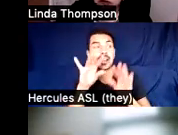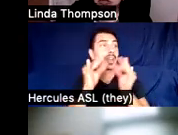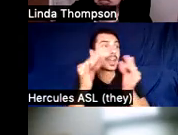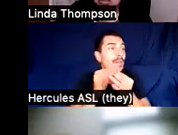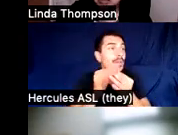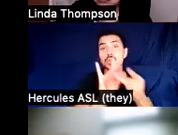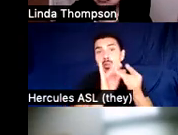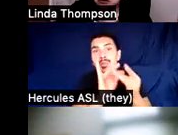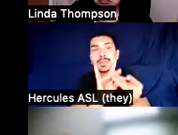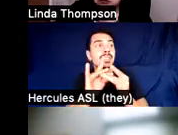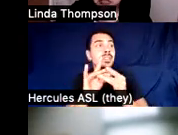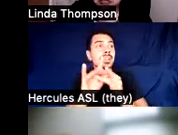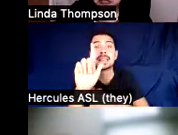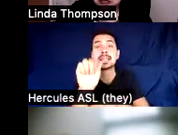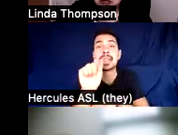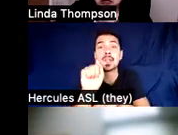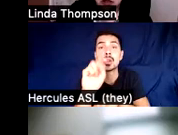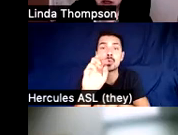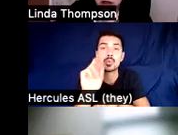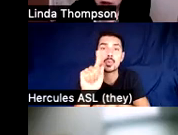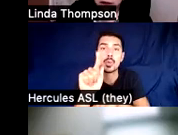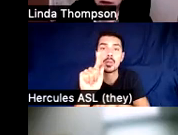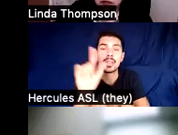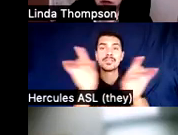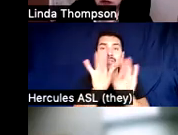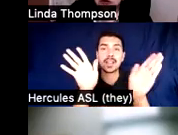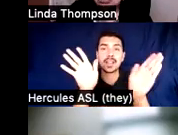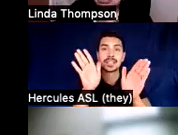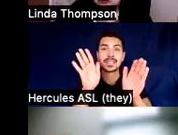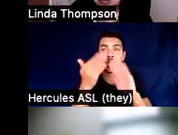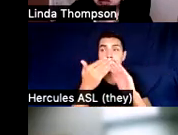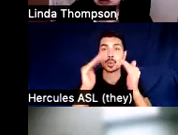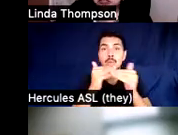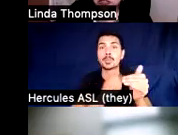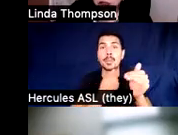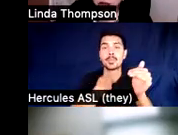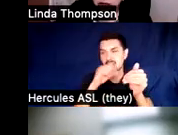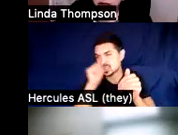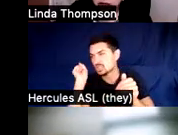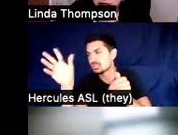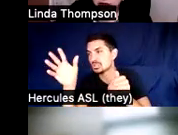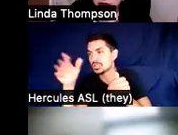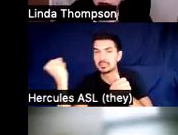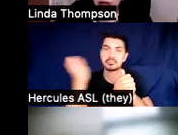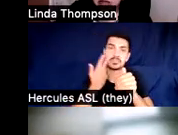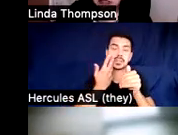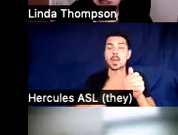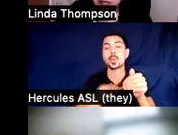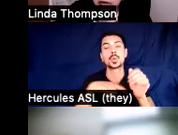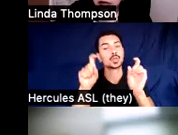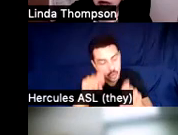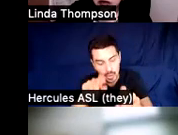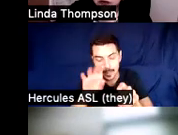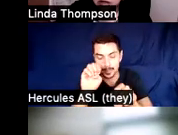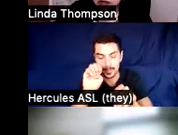our community at other workspaces. Um, but we should be able to talk about that and